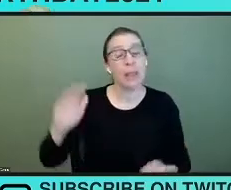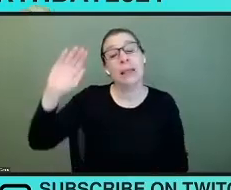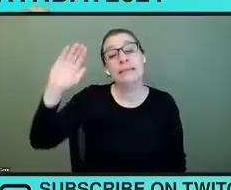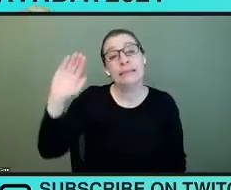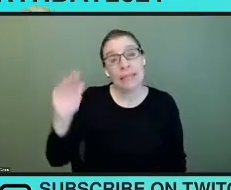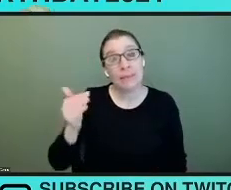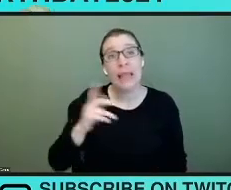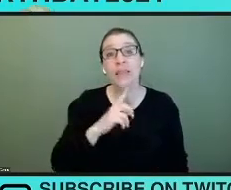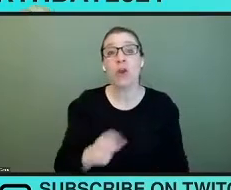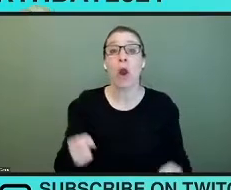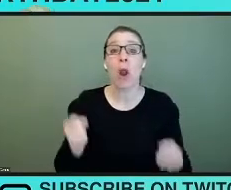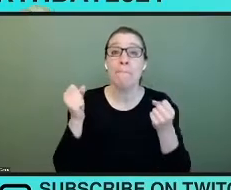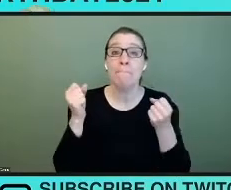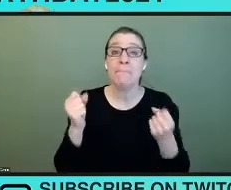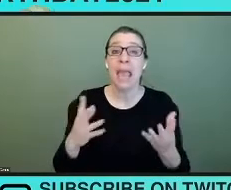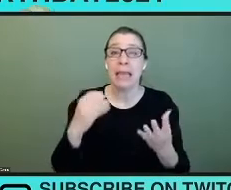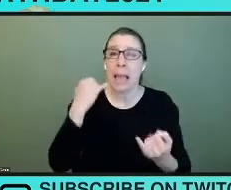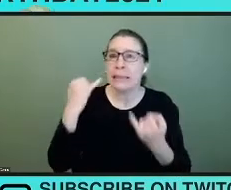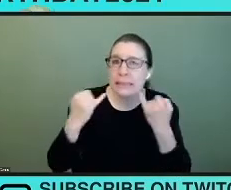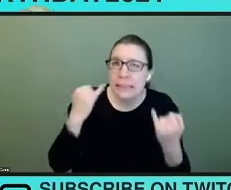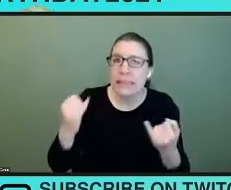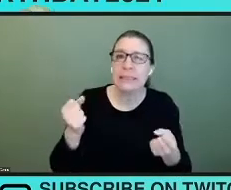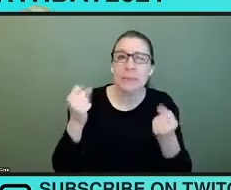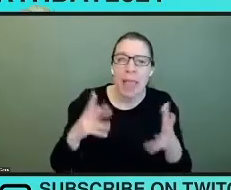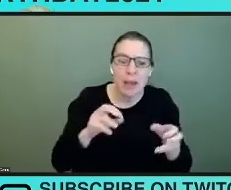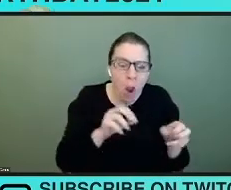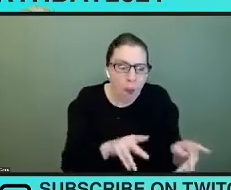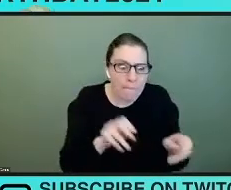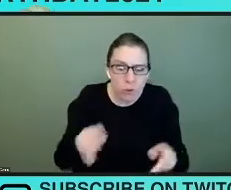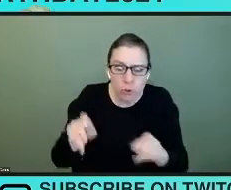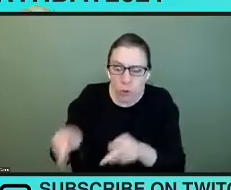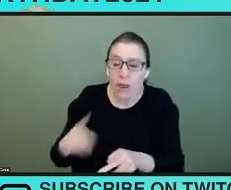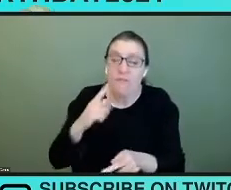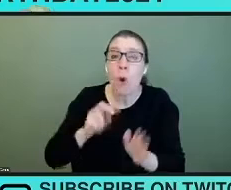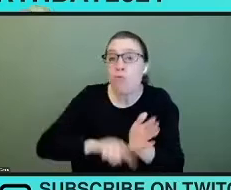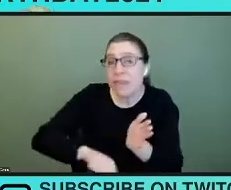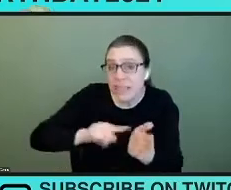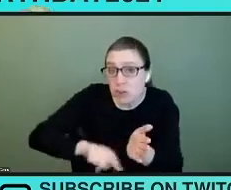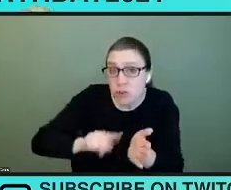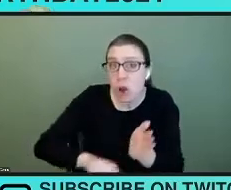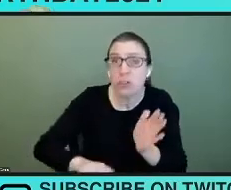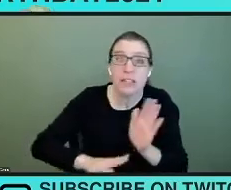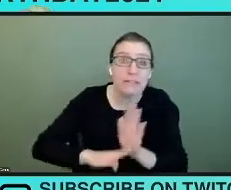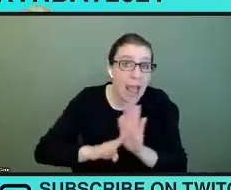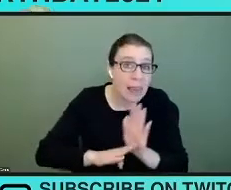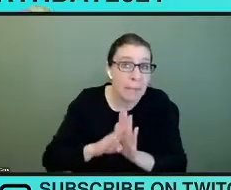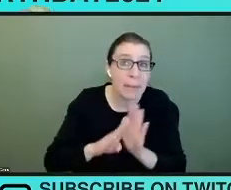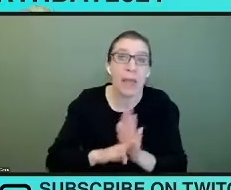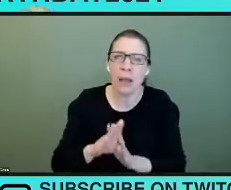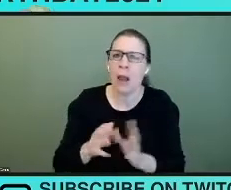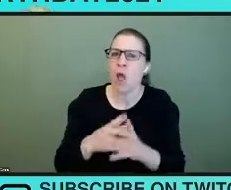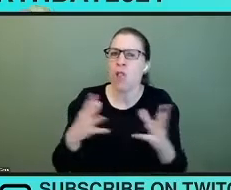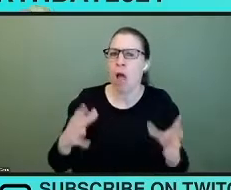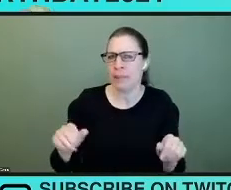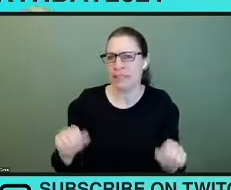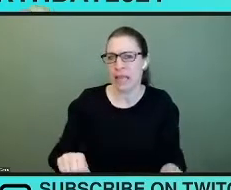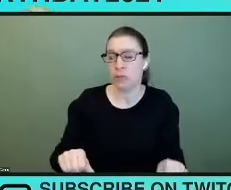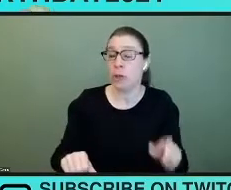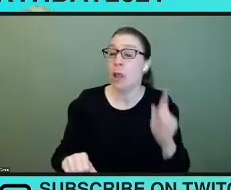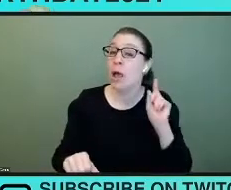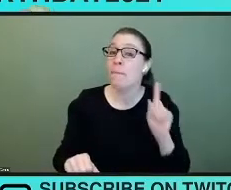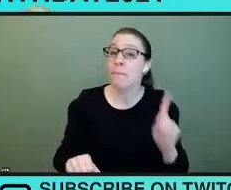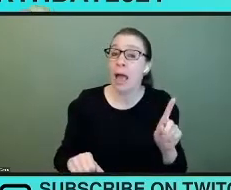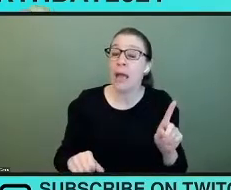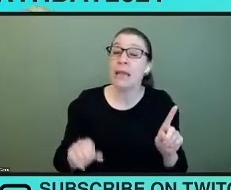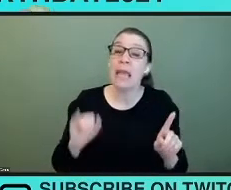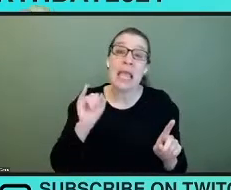rooms for, like, lots of opportunities for research and development in these two really exciting areas and have a lot of potential. But a lot of times people are talking about like what we